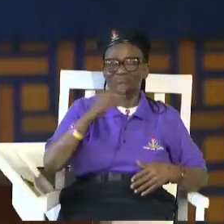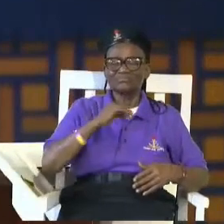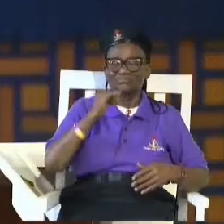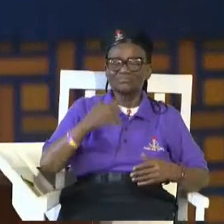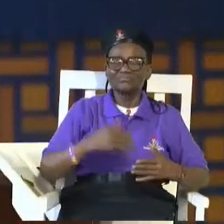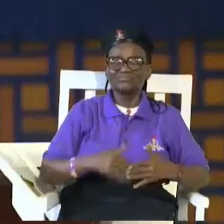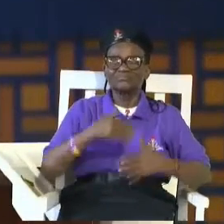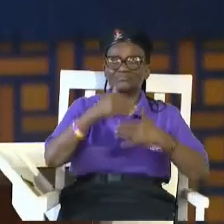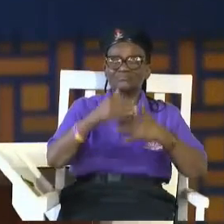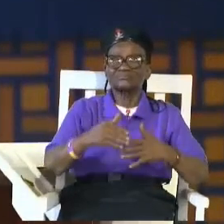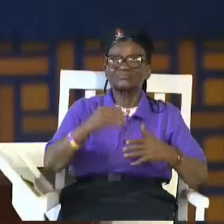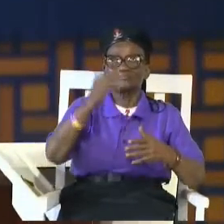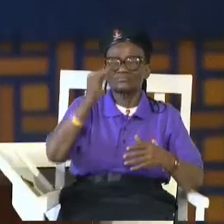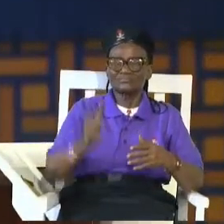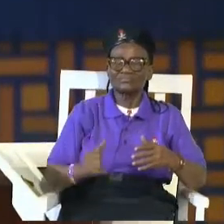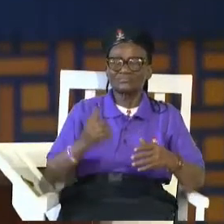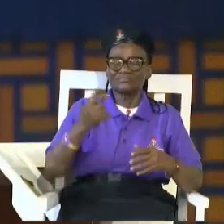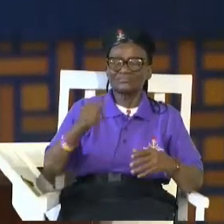the devil.